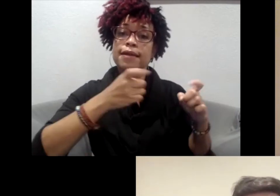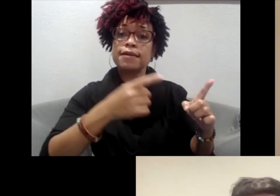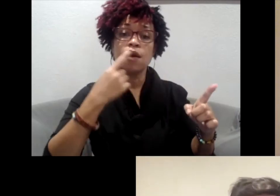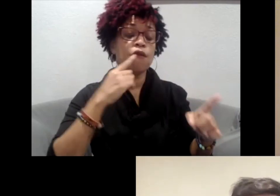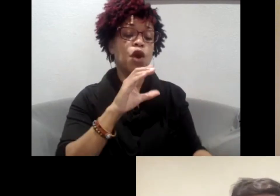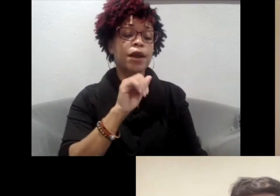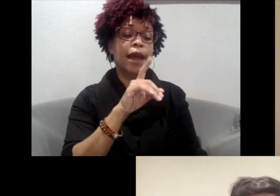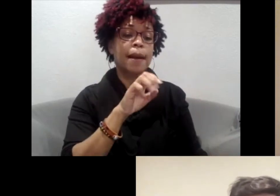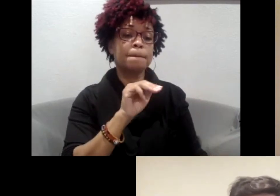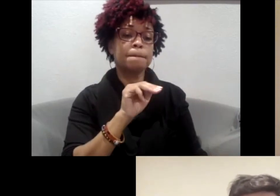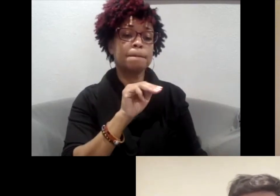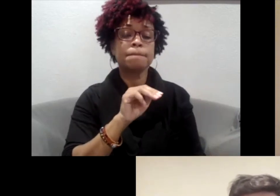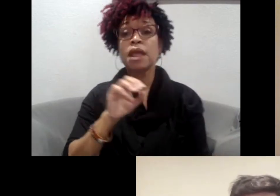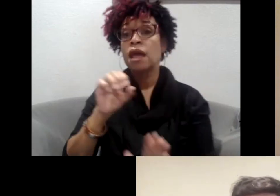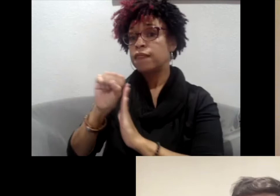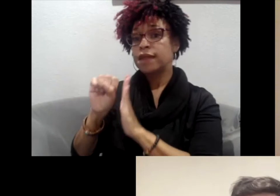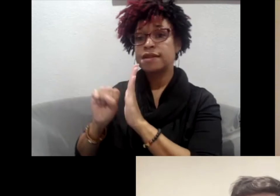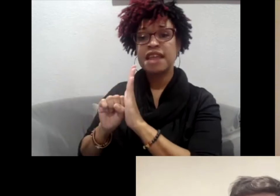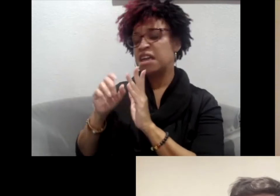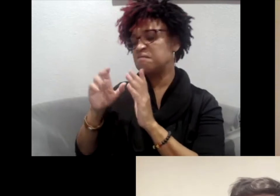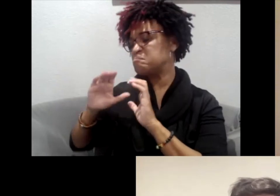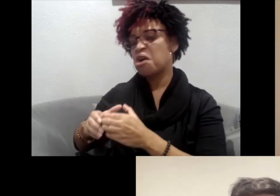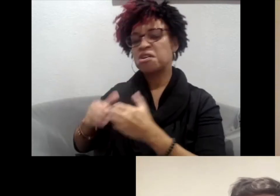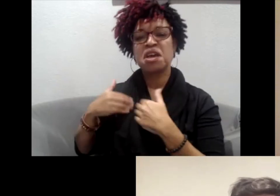The state party has no rules around